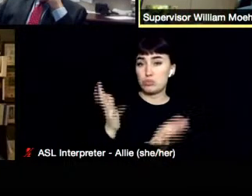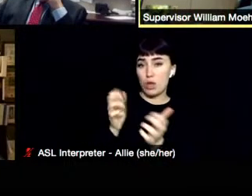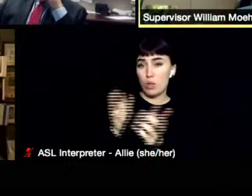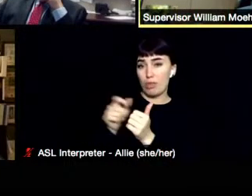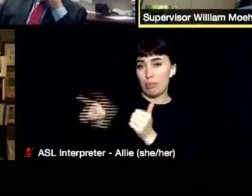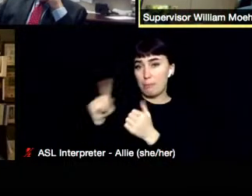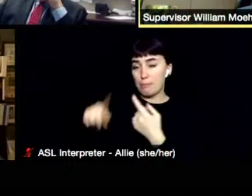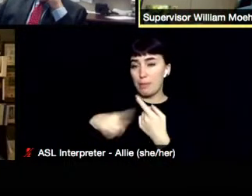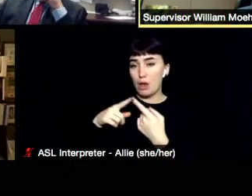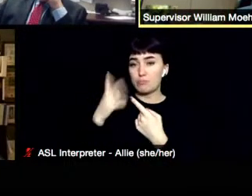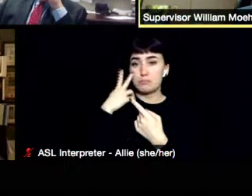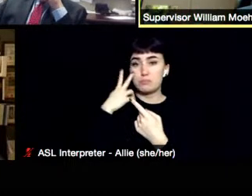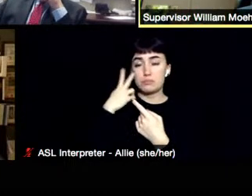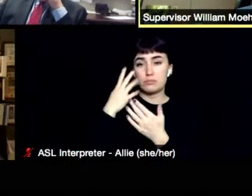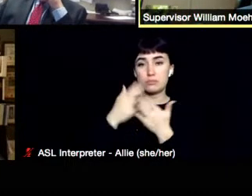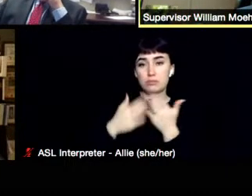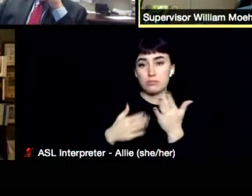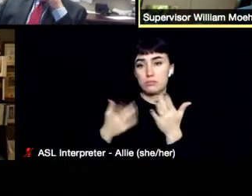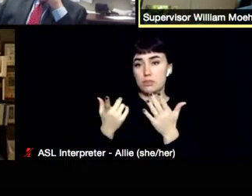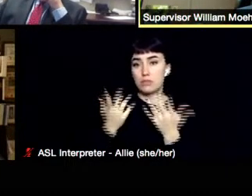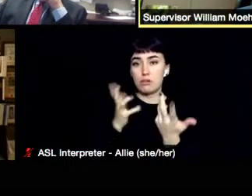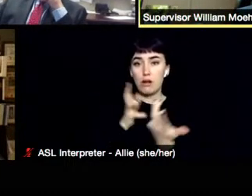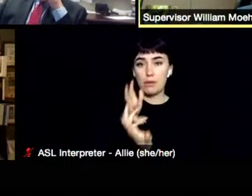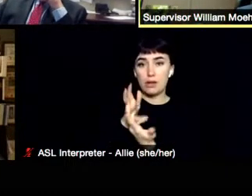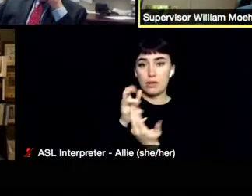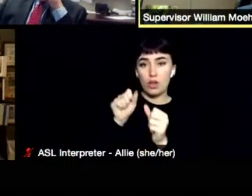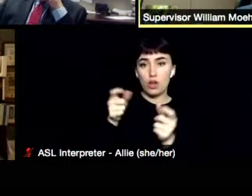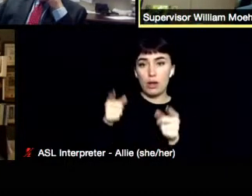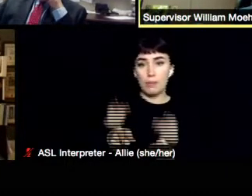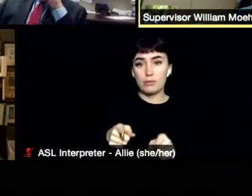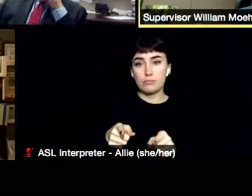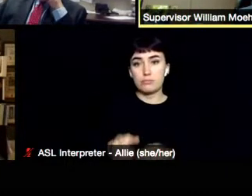see if there's some accommodation that can be made?